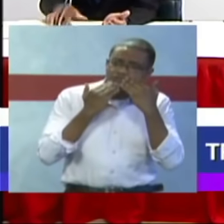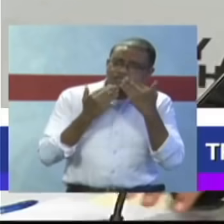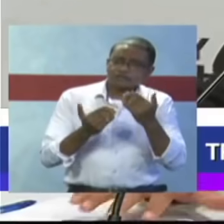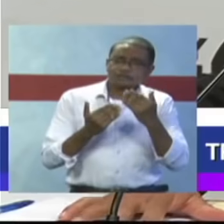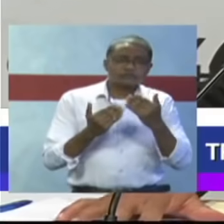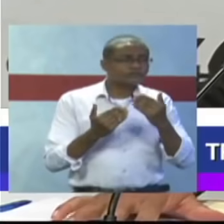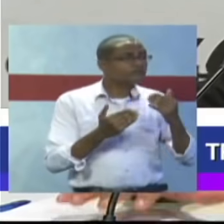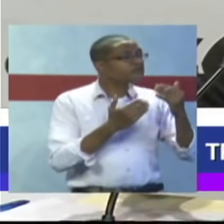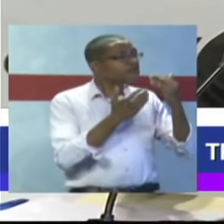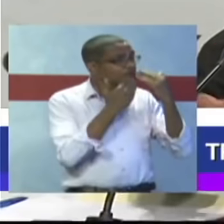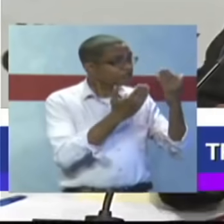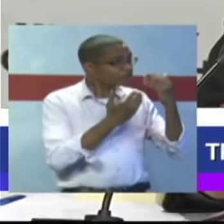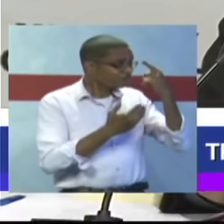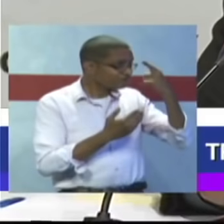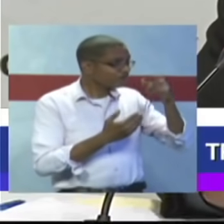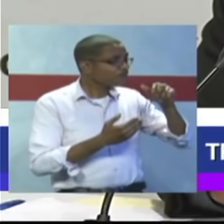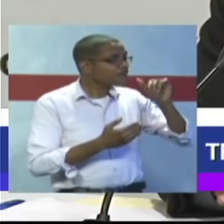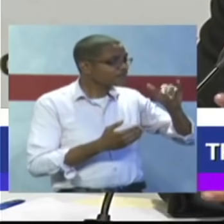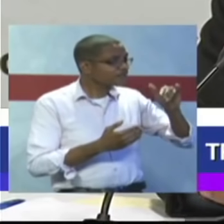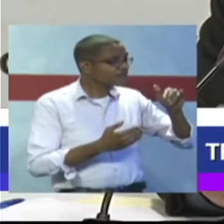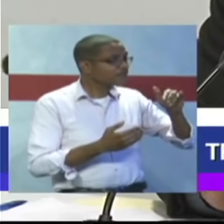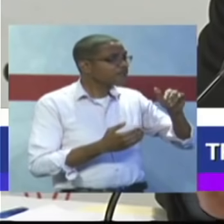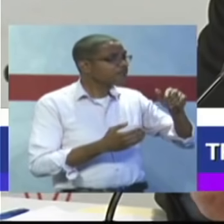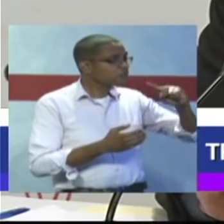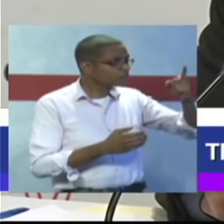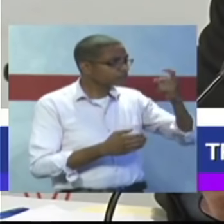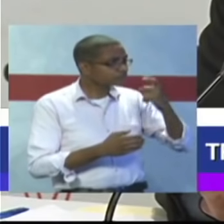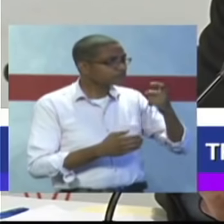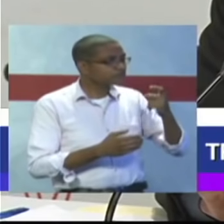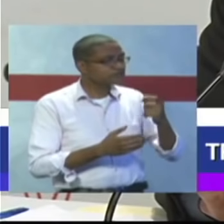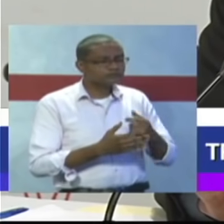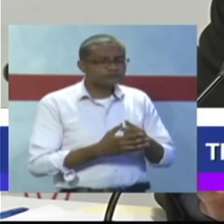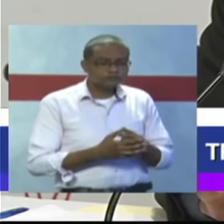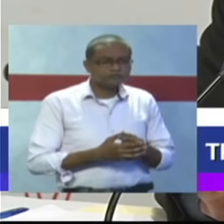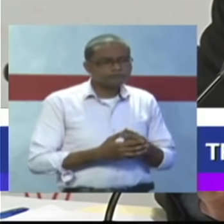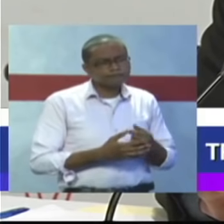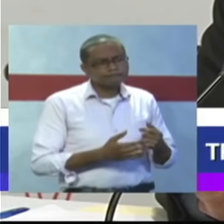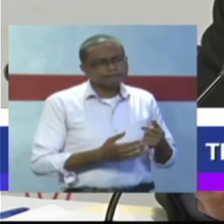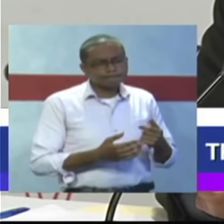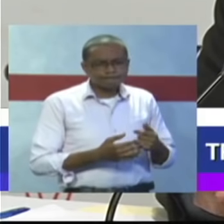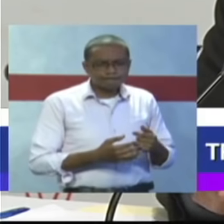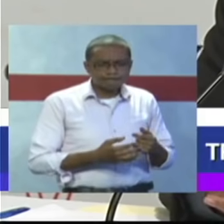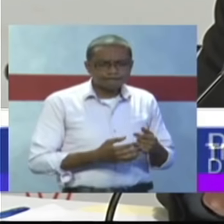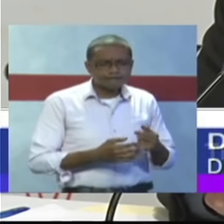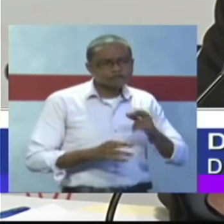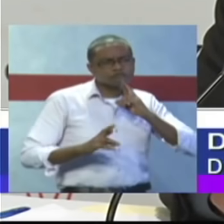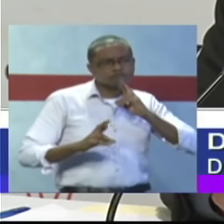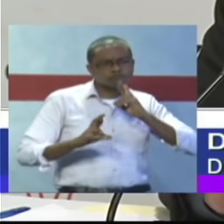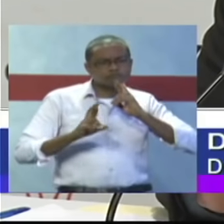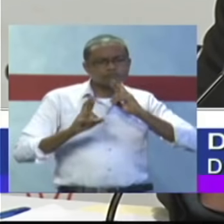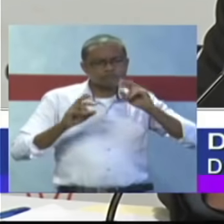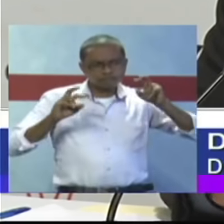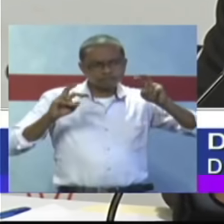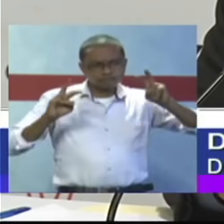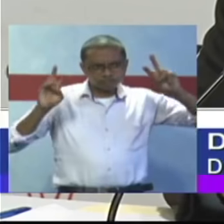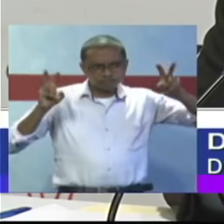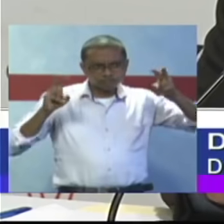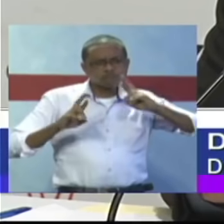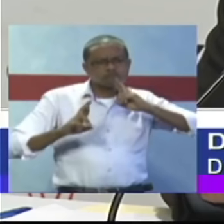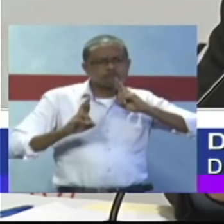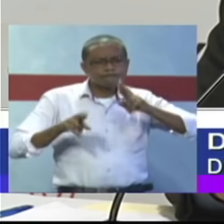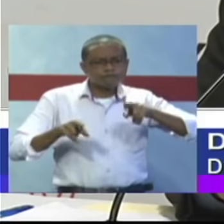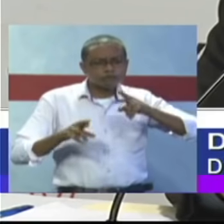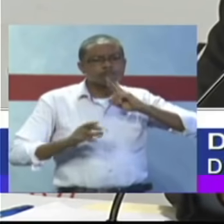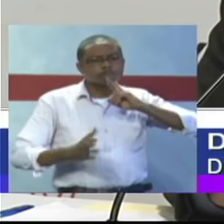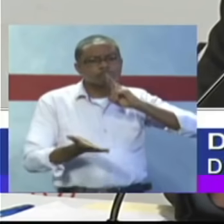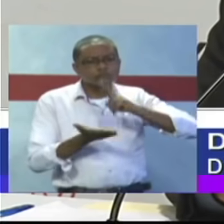So, a couple things in that question there. So, just to correct the statements, now in terms of reports, of